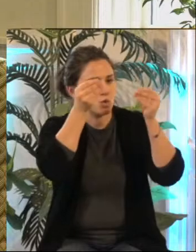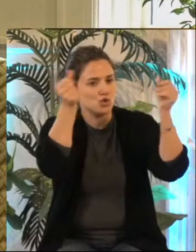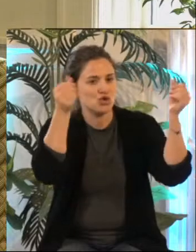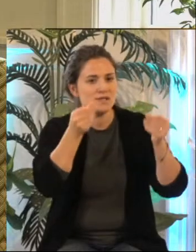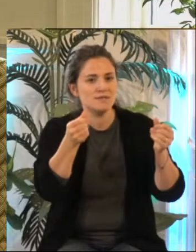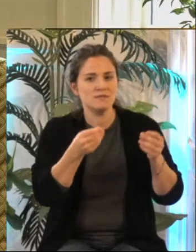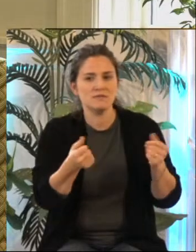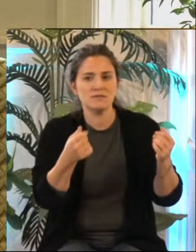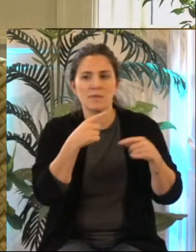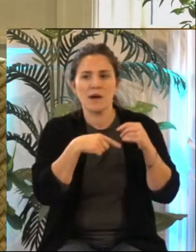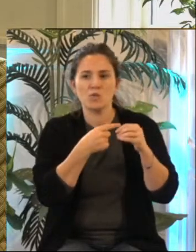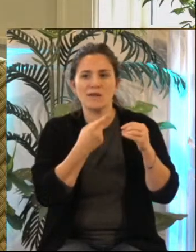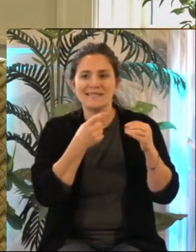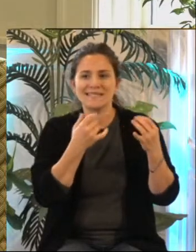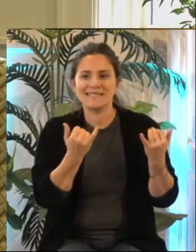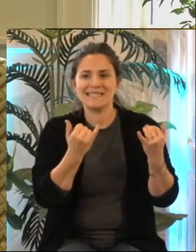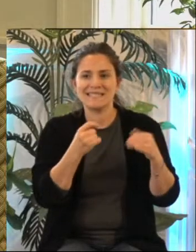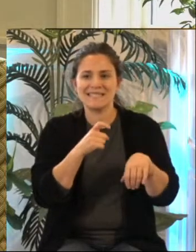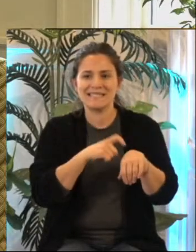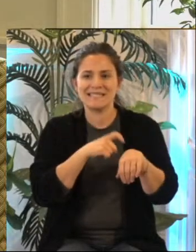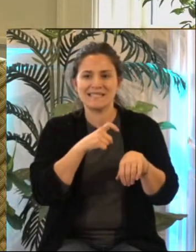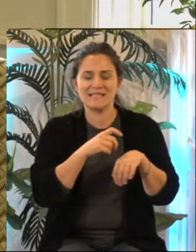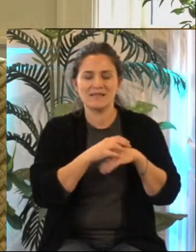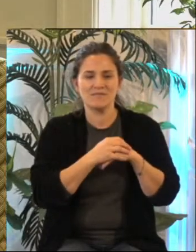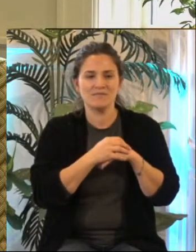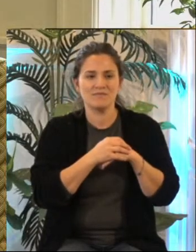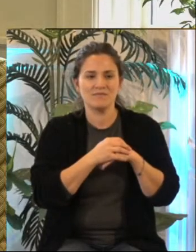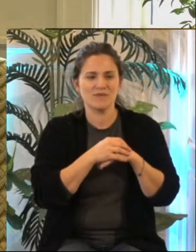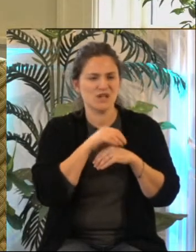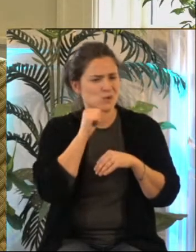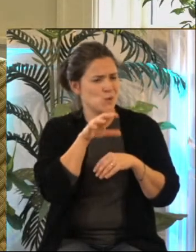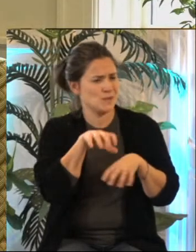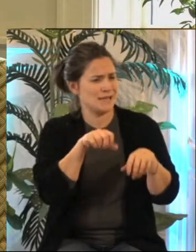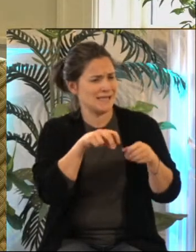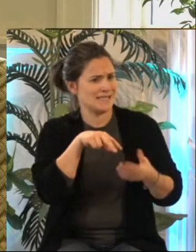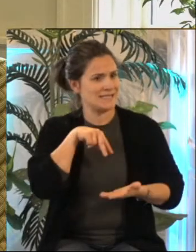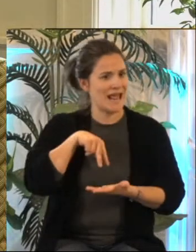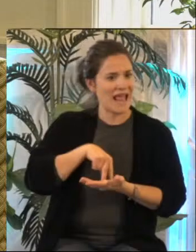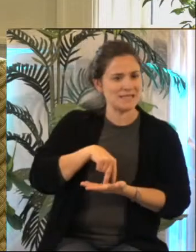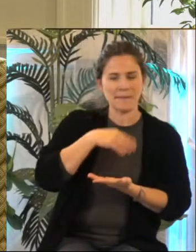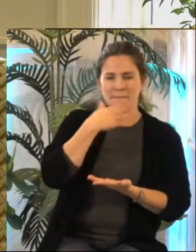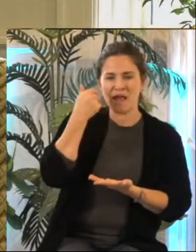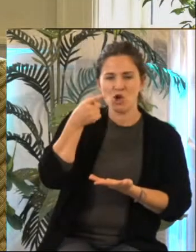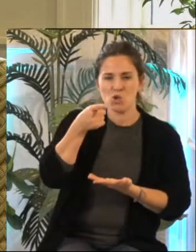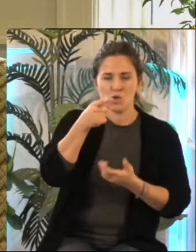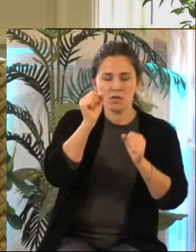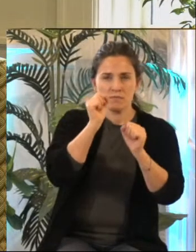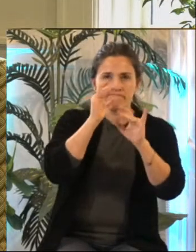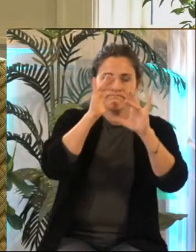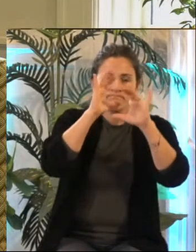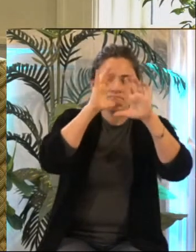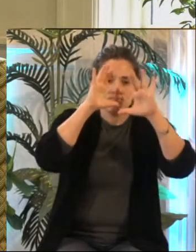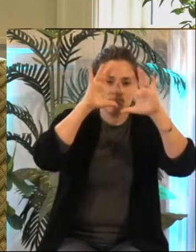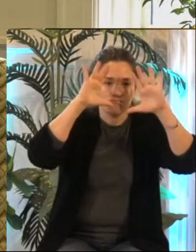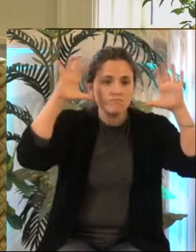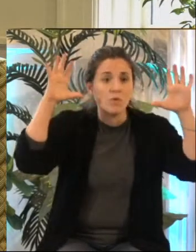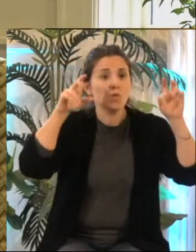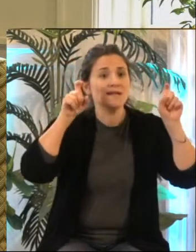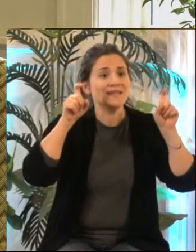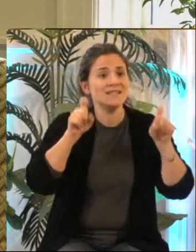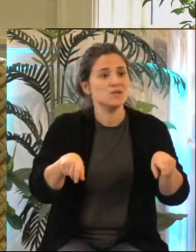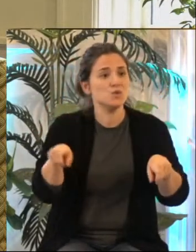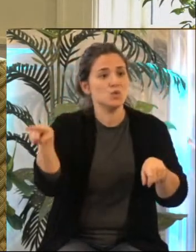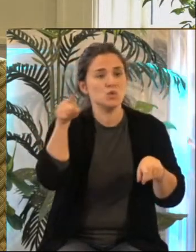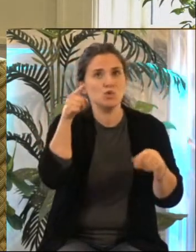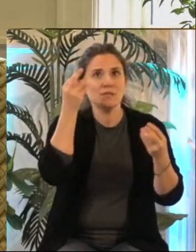in our times. He said, don't take a stand, have a vision. We need vision and imagination. In fact, I was